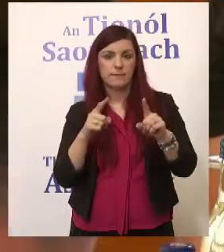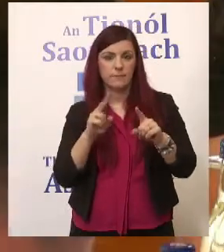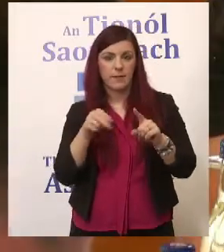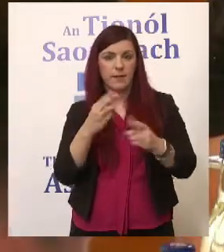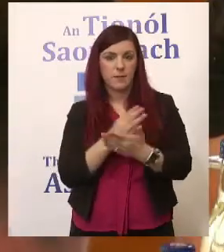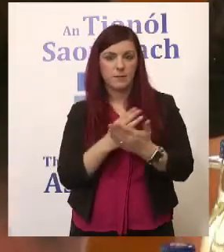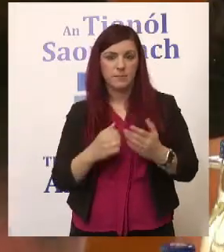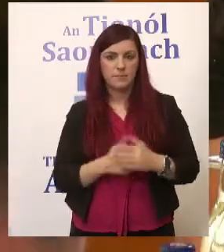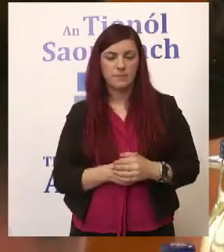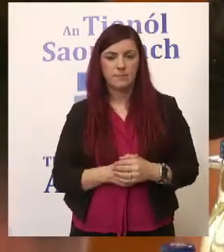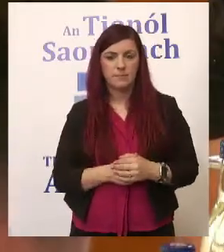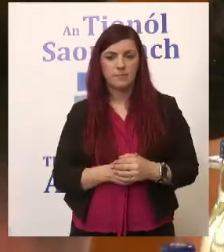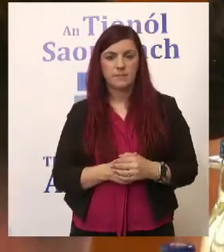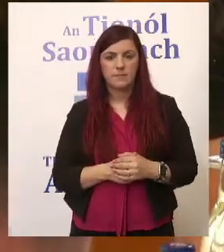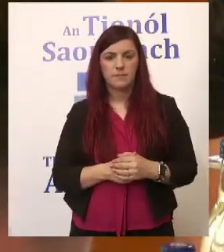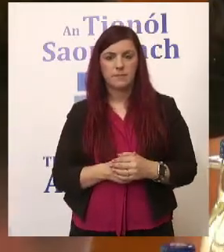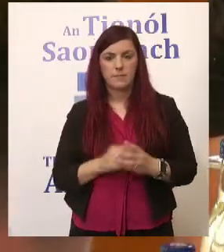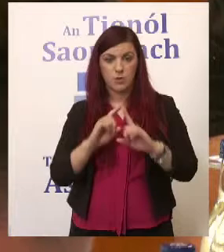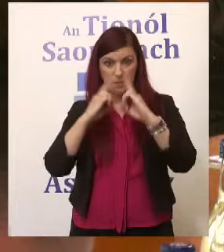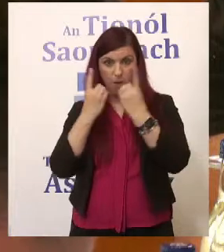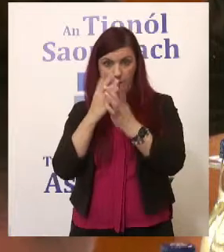legislation.